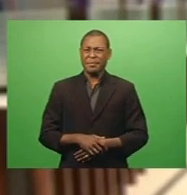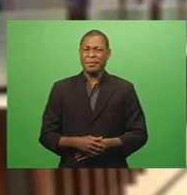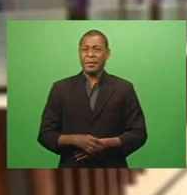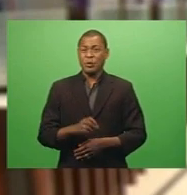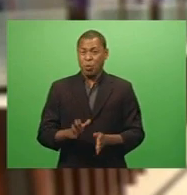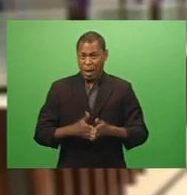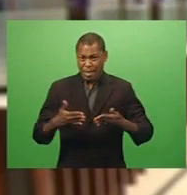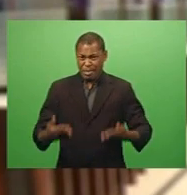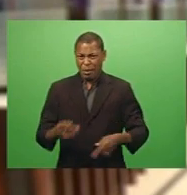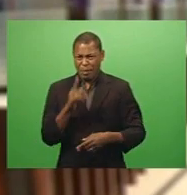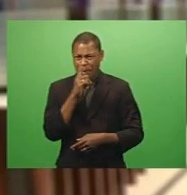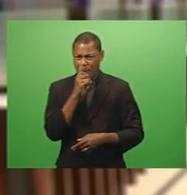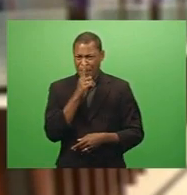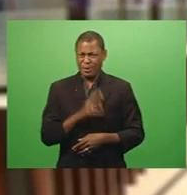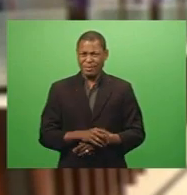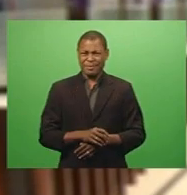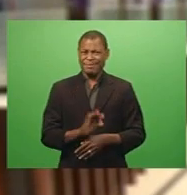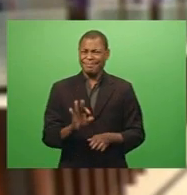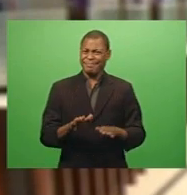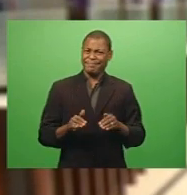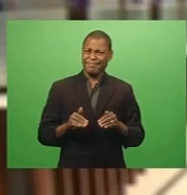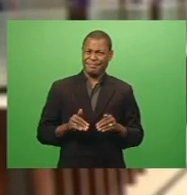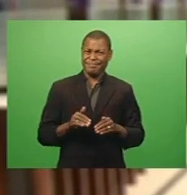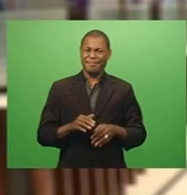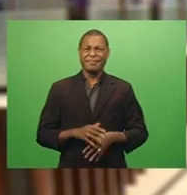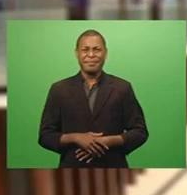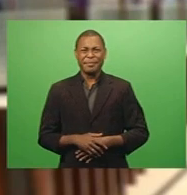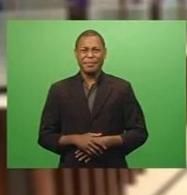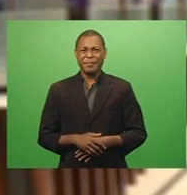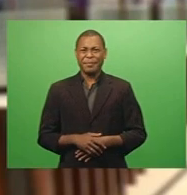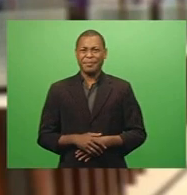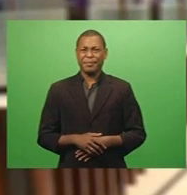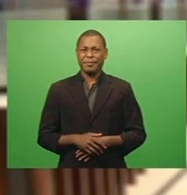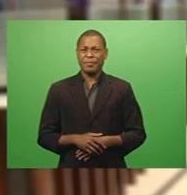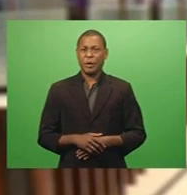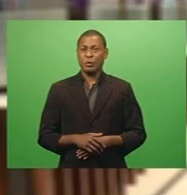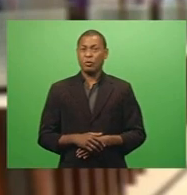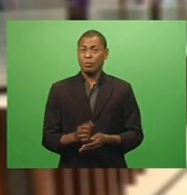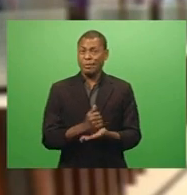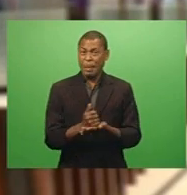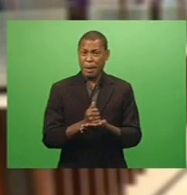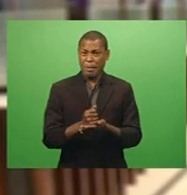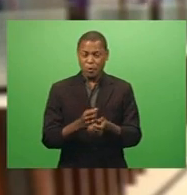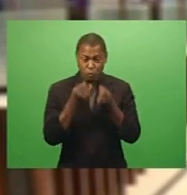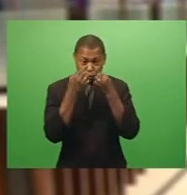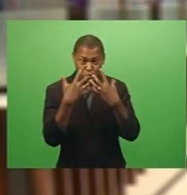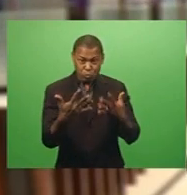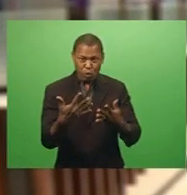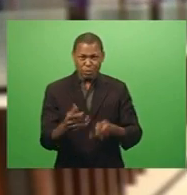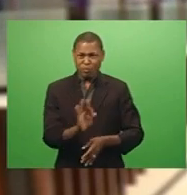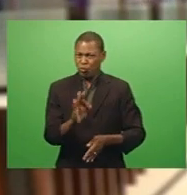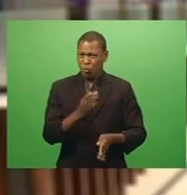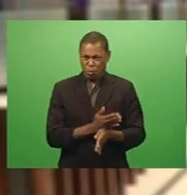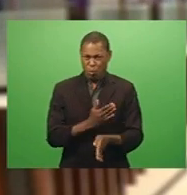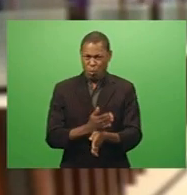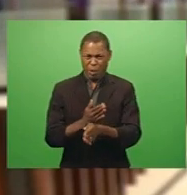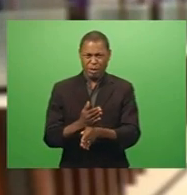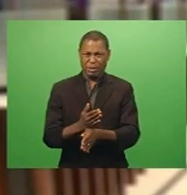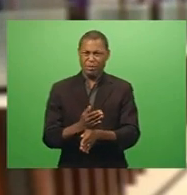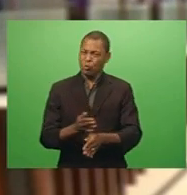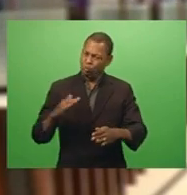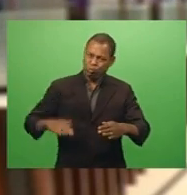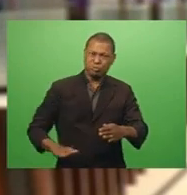investors to unwind some bets on the greenback. Overnight figures showed US unemployment claims unexpectedly